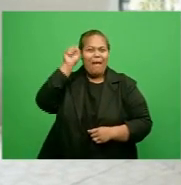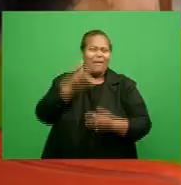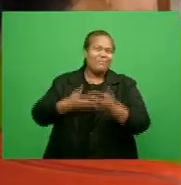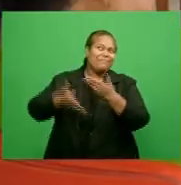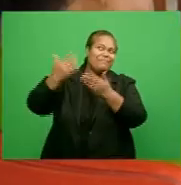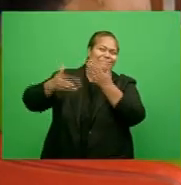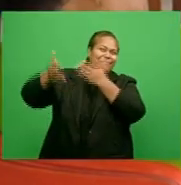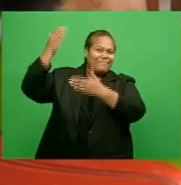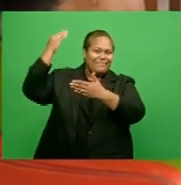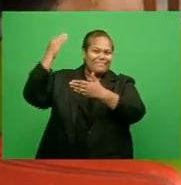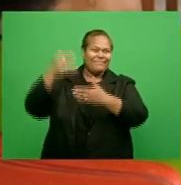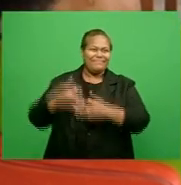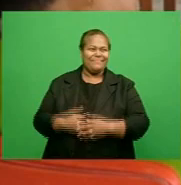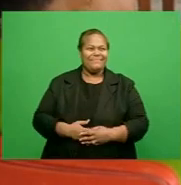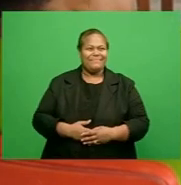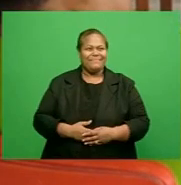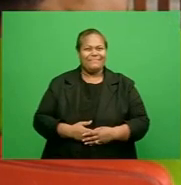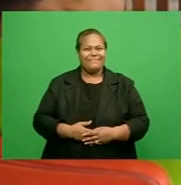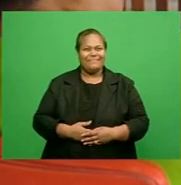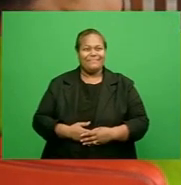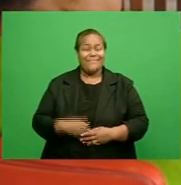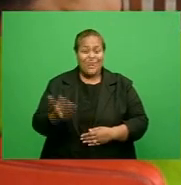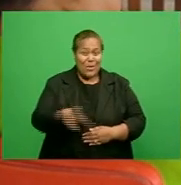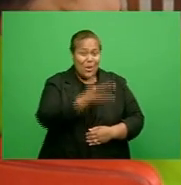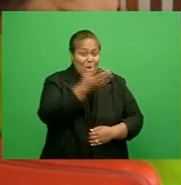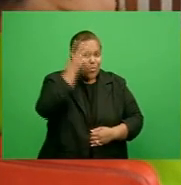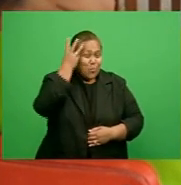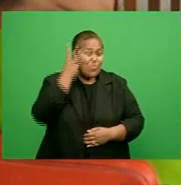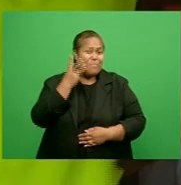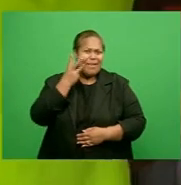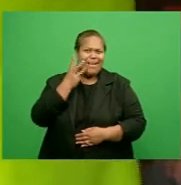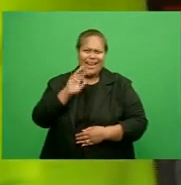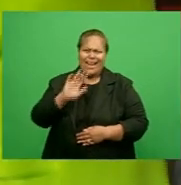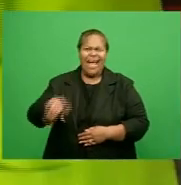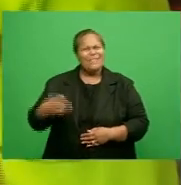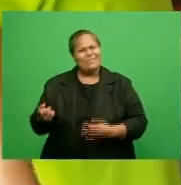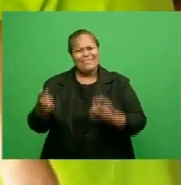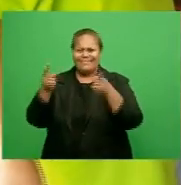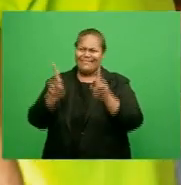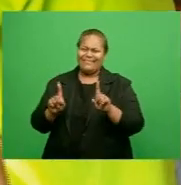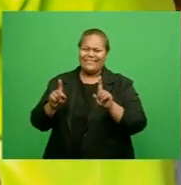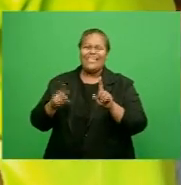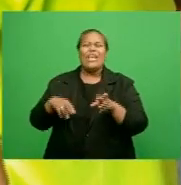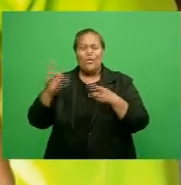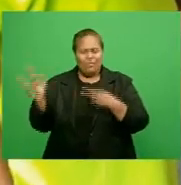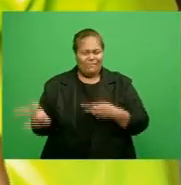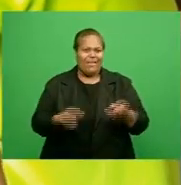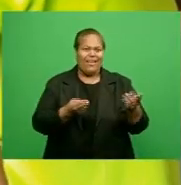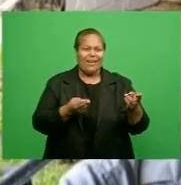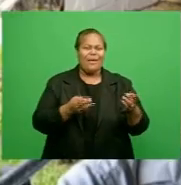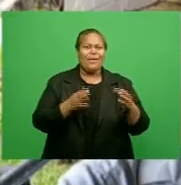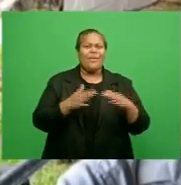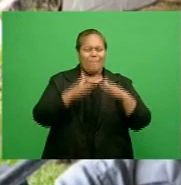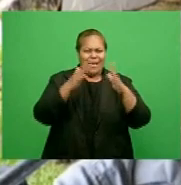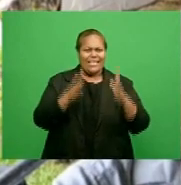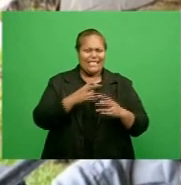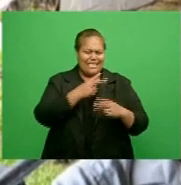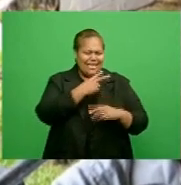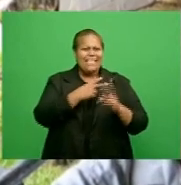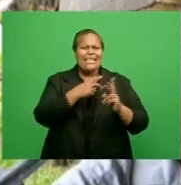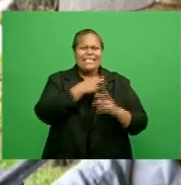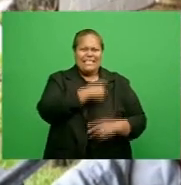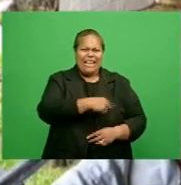time. Fong and her late husband were referred to the home by the Society of the St. Vincent de Paul. Kelly